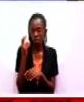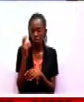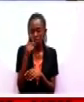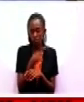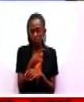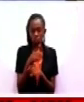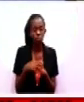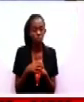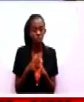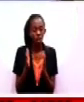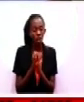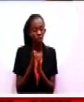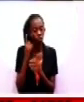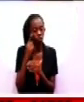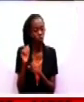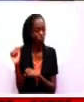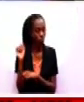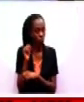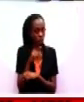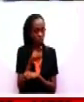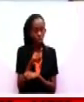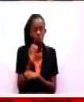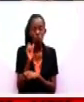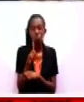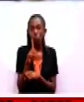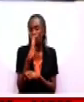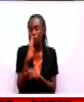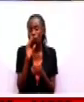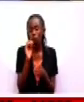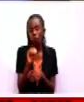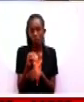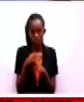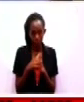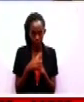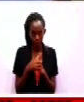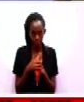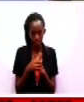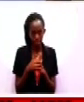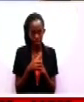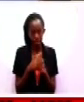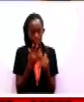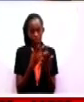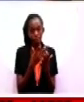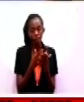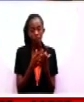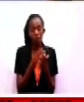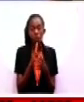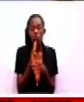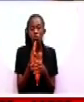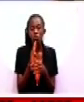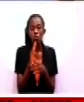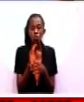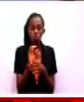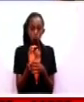suspect and for his Safety he should be put in custody Atos Police Station